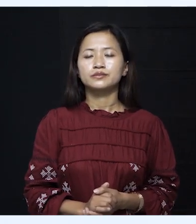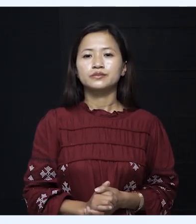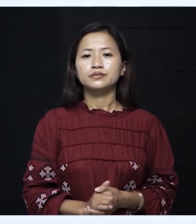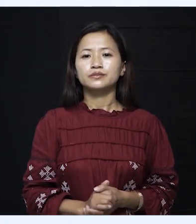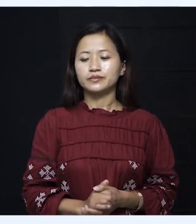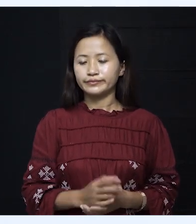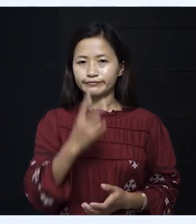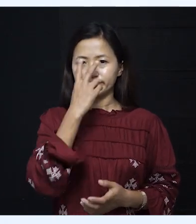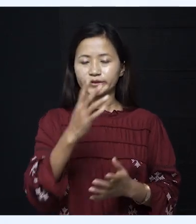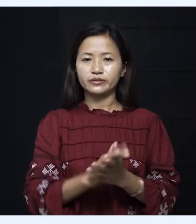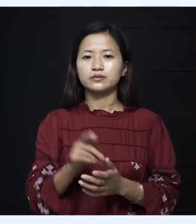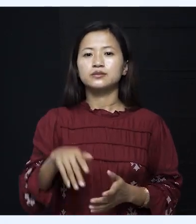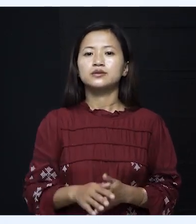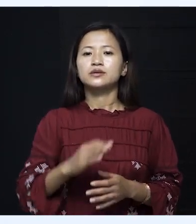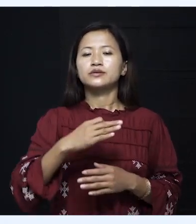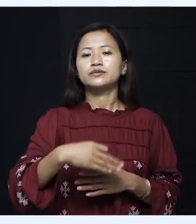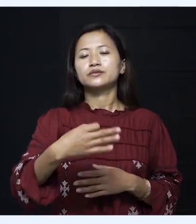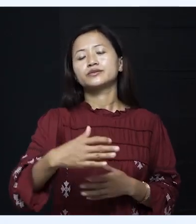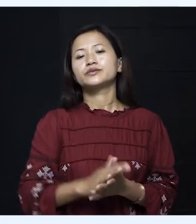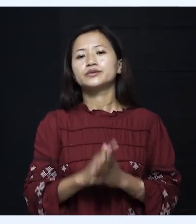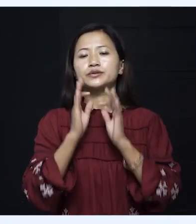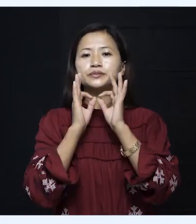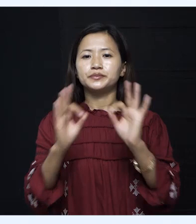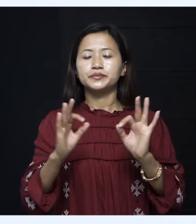So now let's take a look at the future perfect.